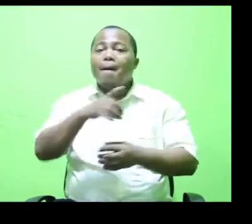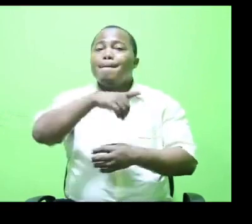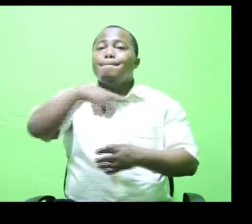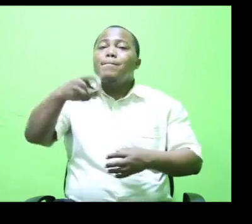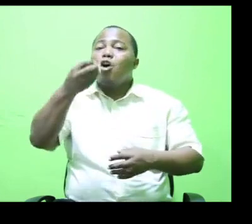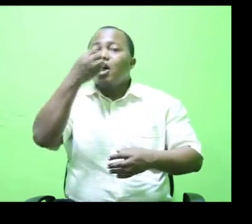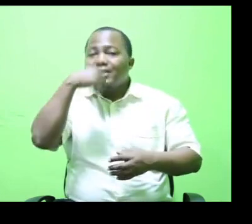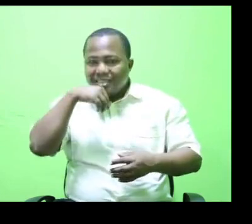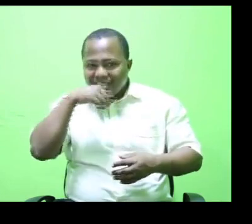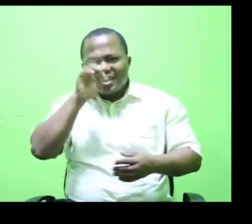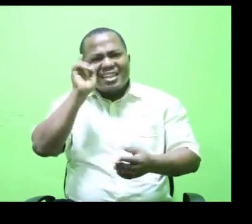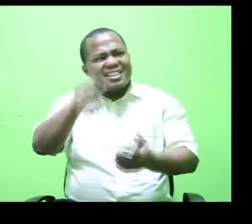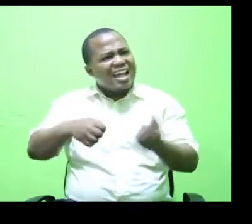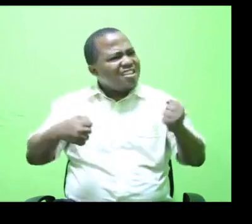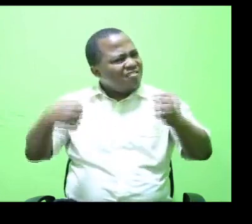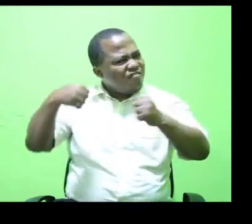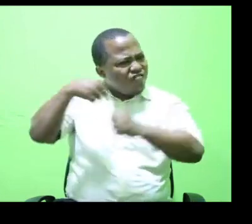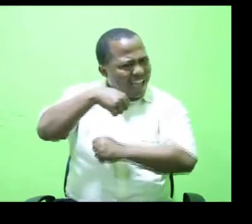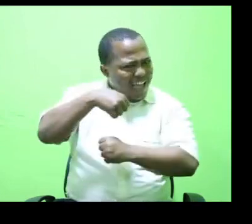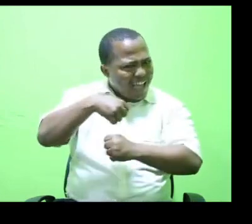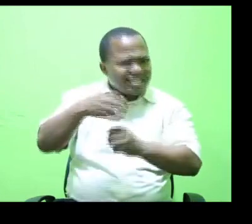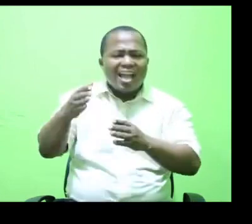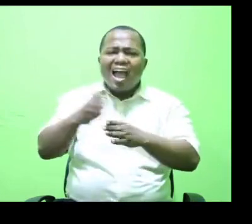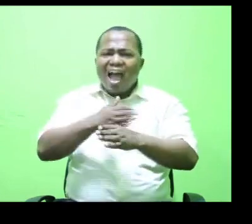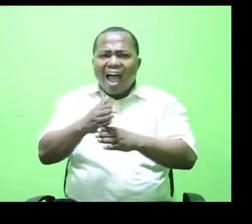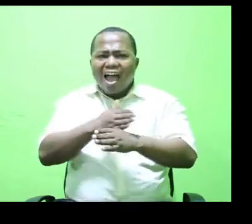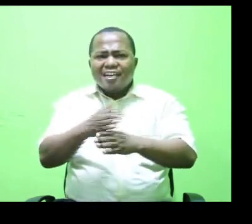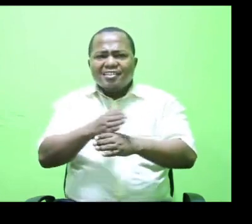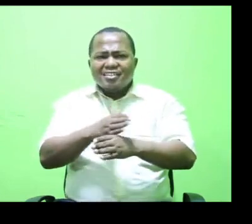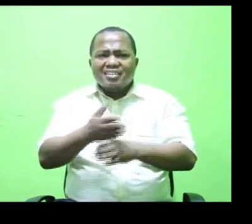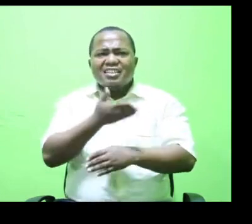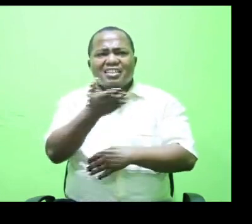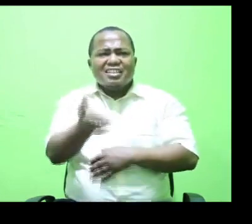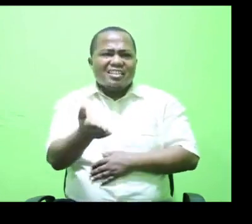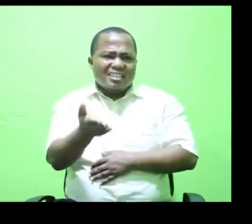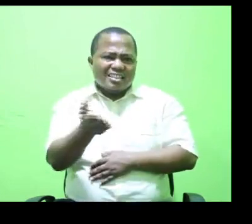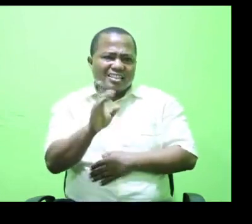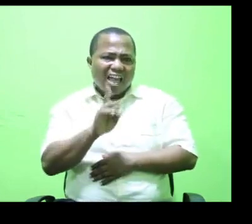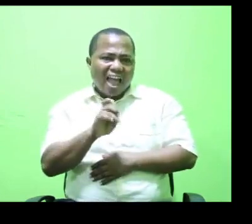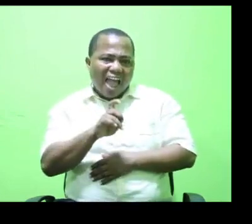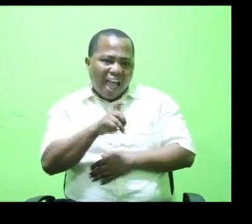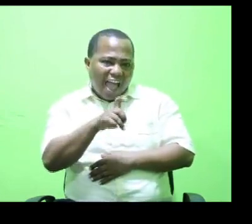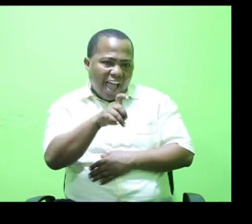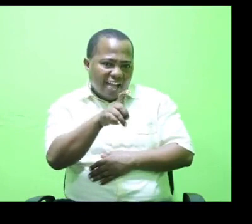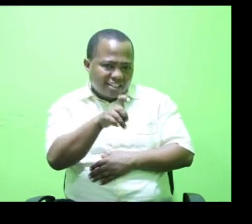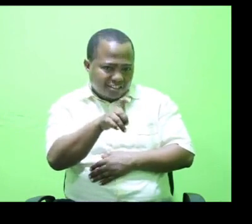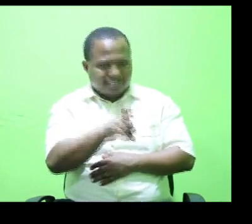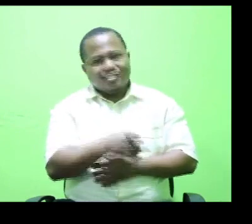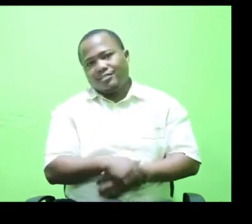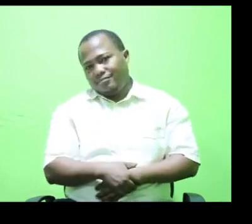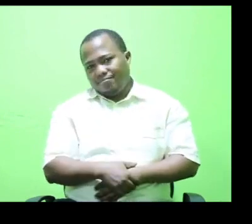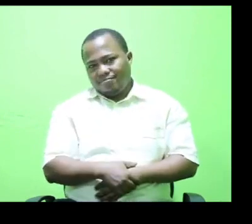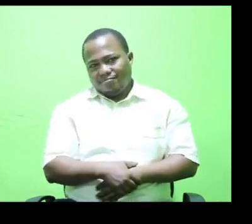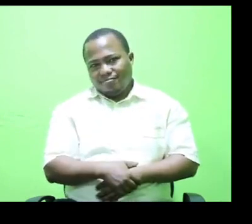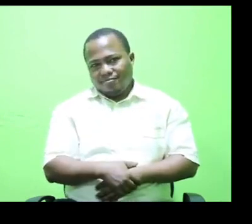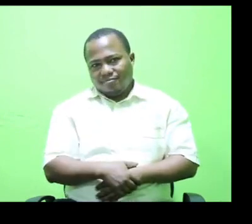proteins that fight against invading antigens.